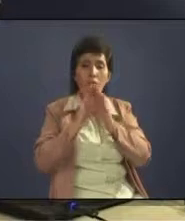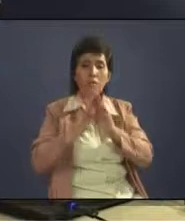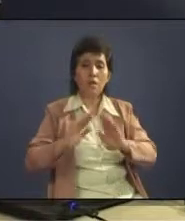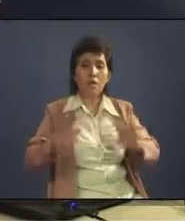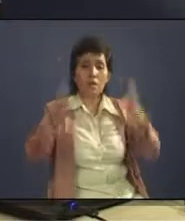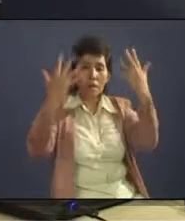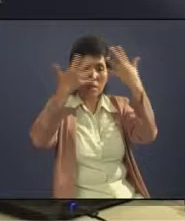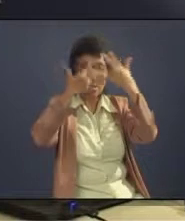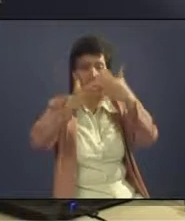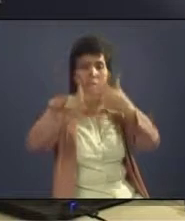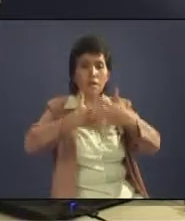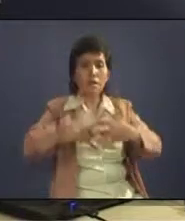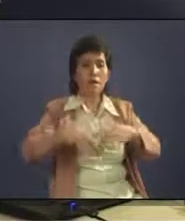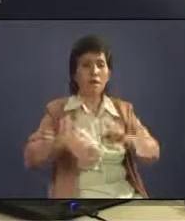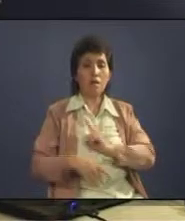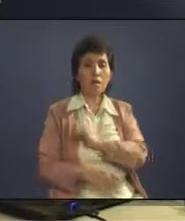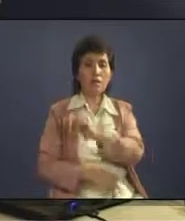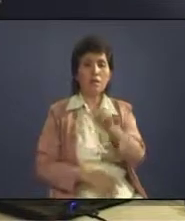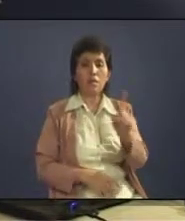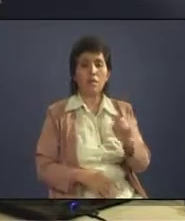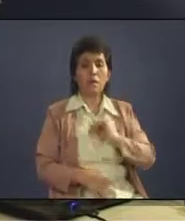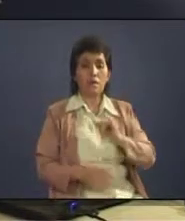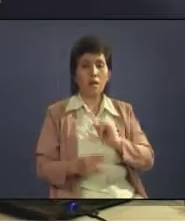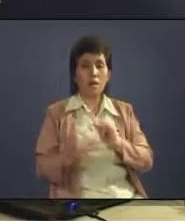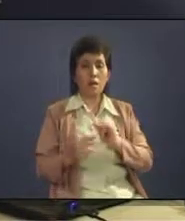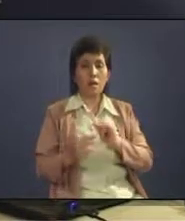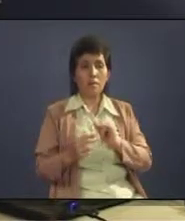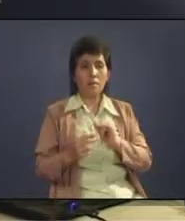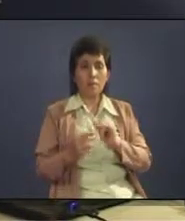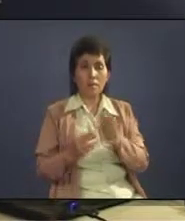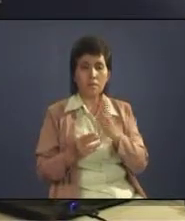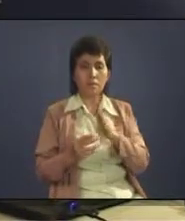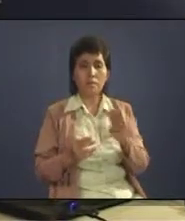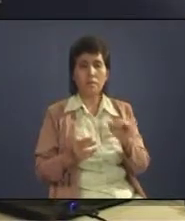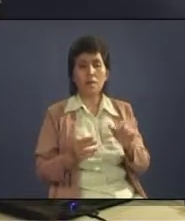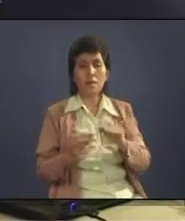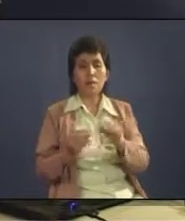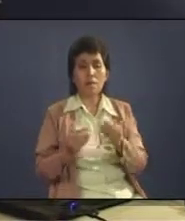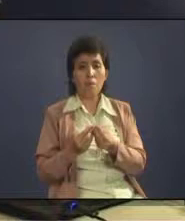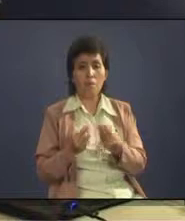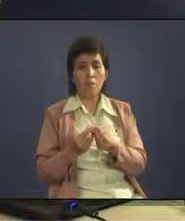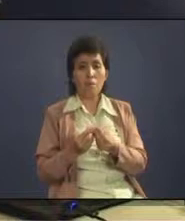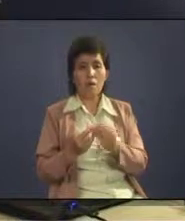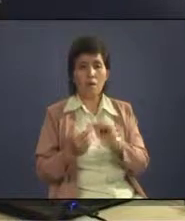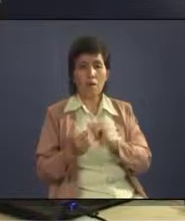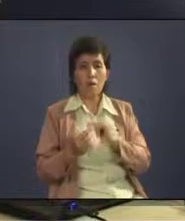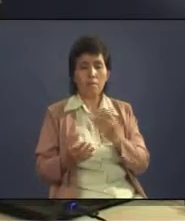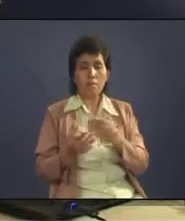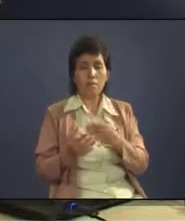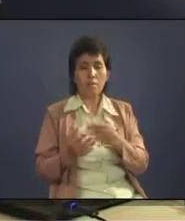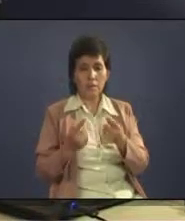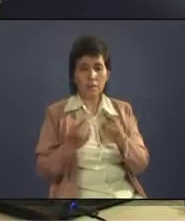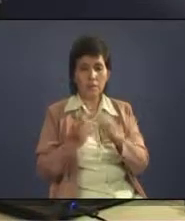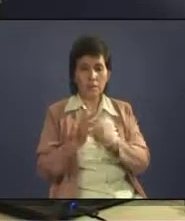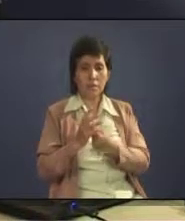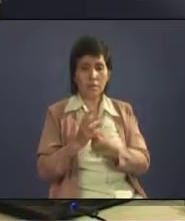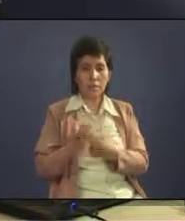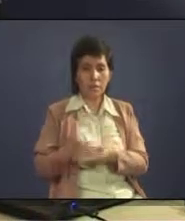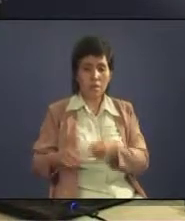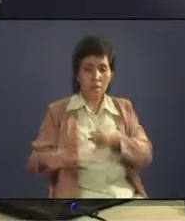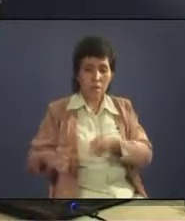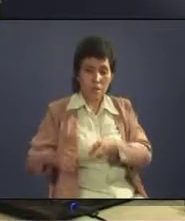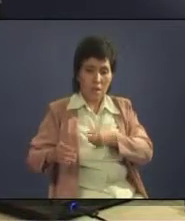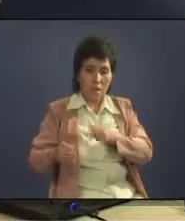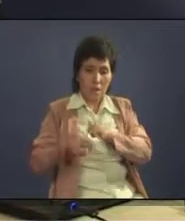very dark and dirty, I would be more protective. I might start holding a knife next in my hand,